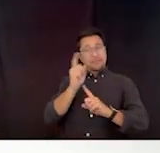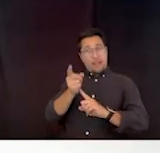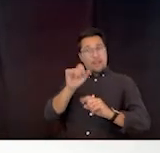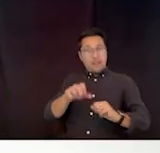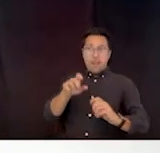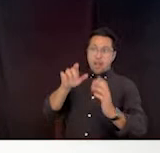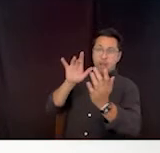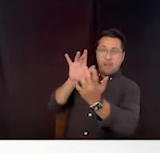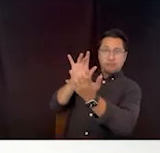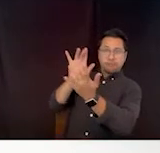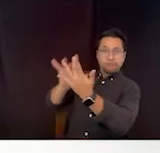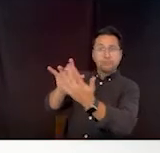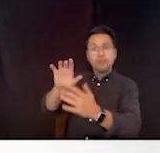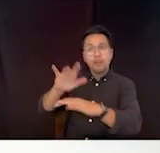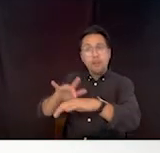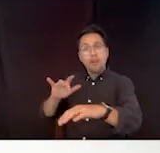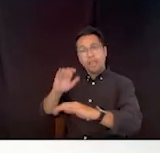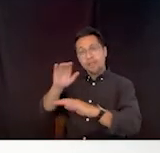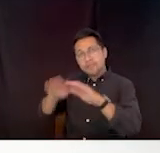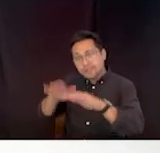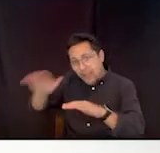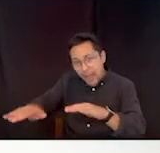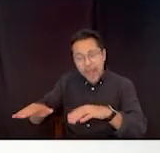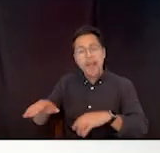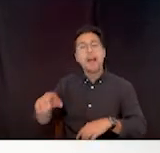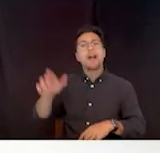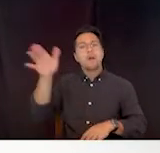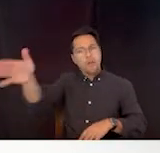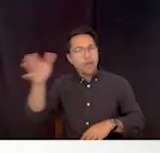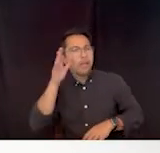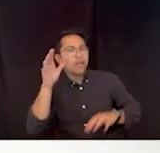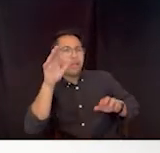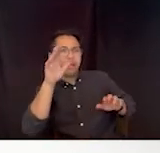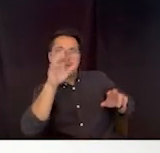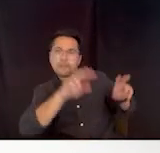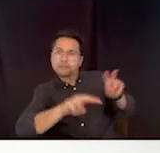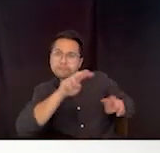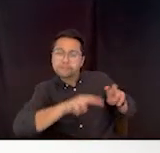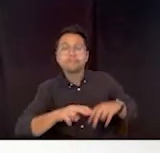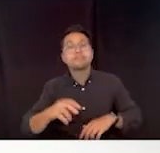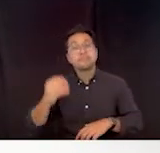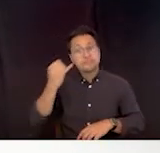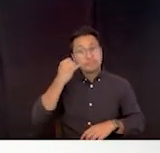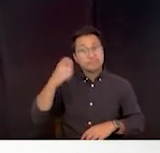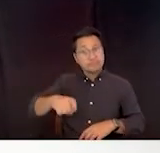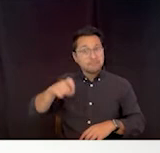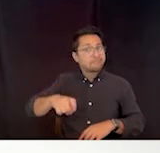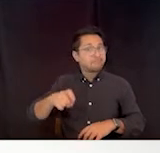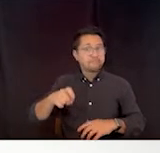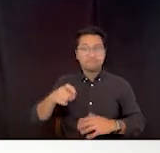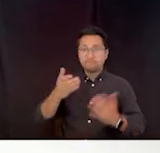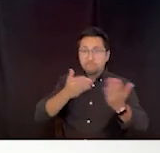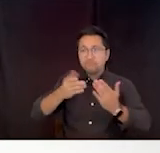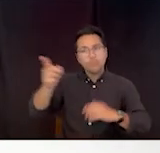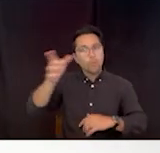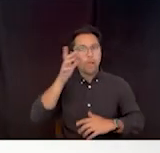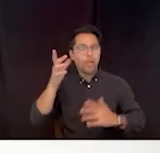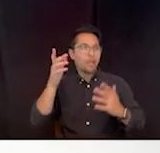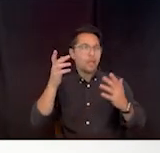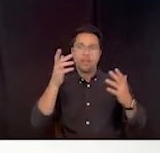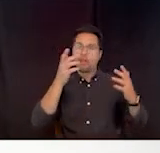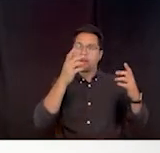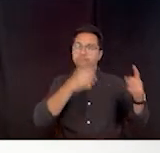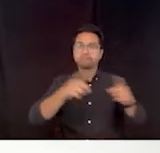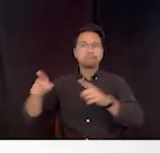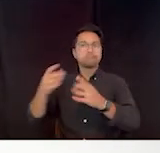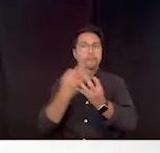evaluations, and then if your child is eligible for any services, those services will happen for free, either in your home or in the community. So those services